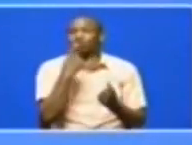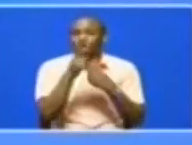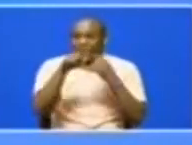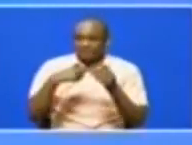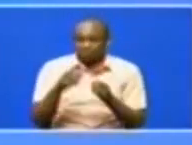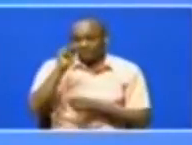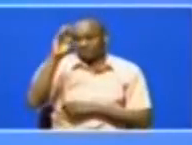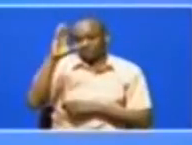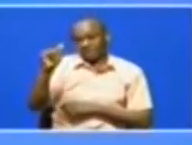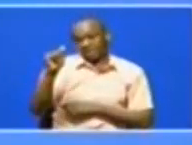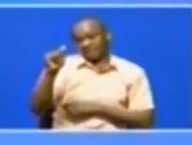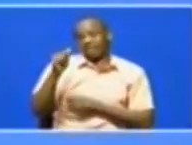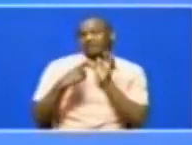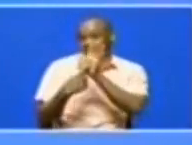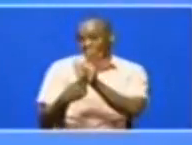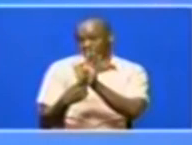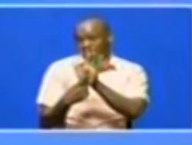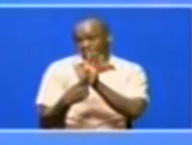about just the MCAs alone, for example.